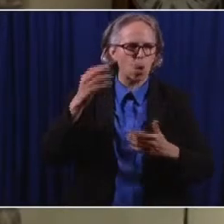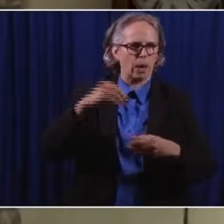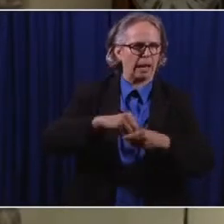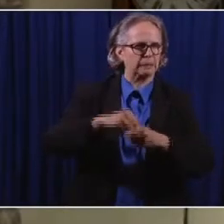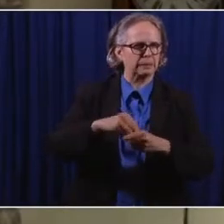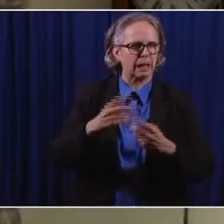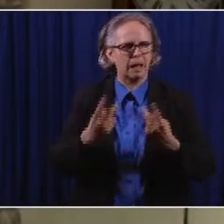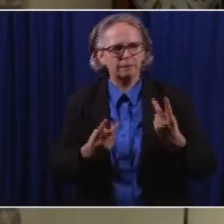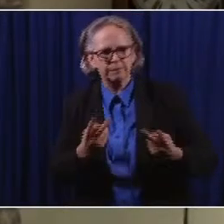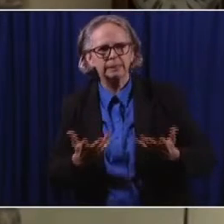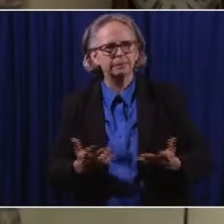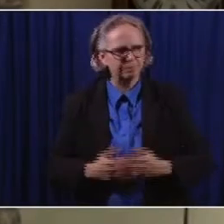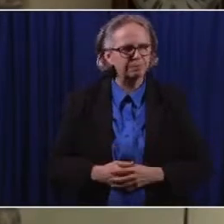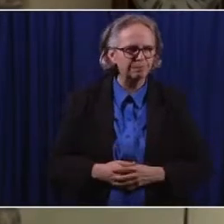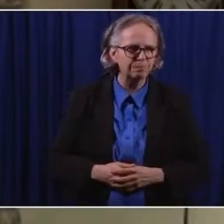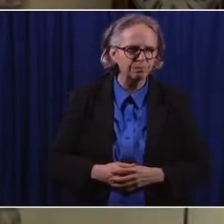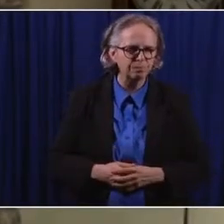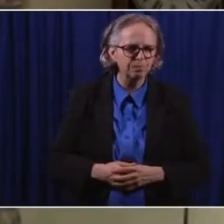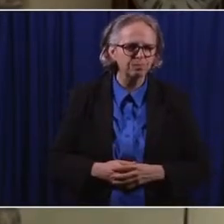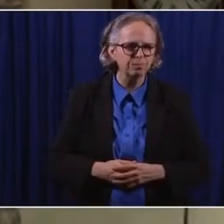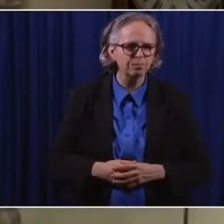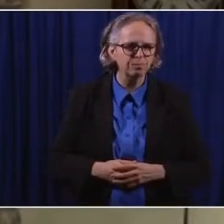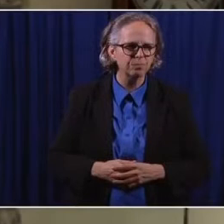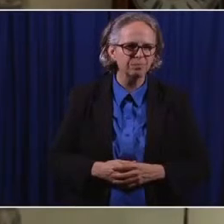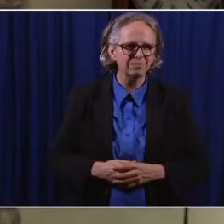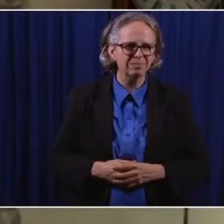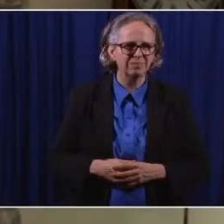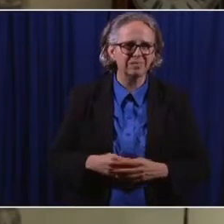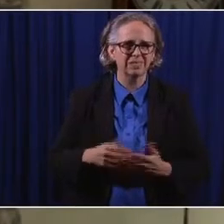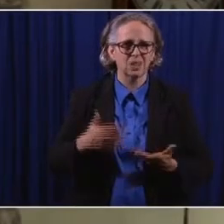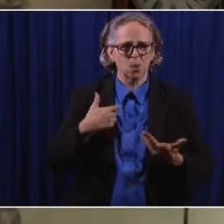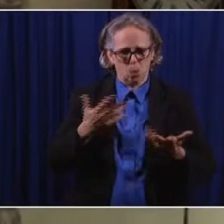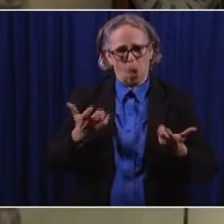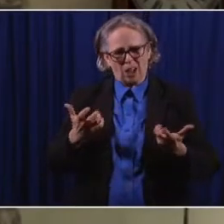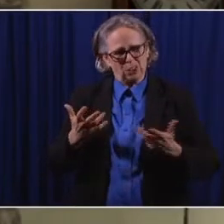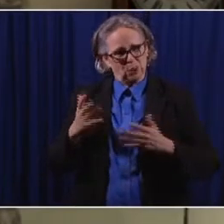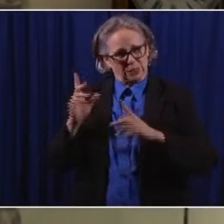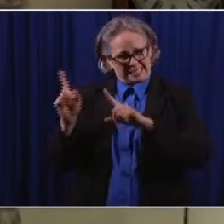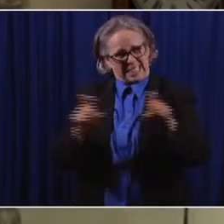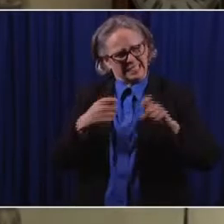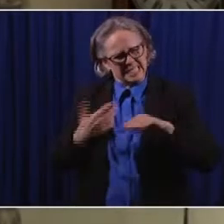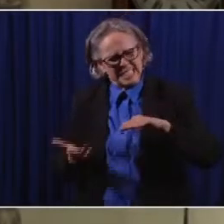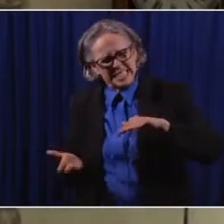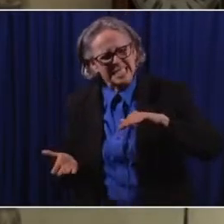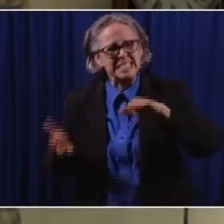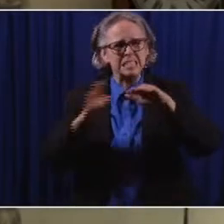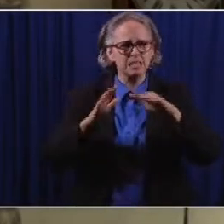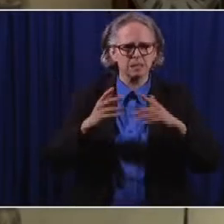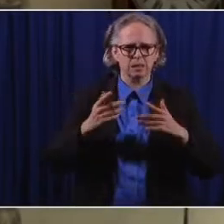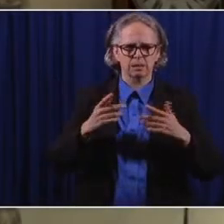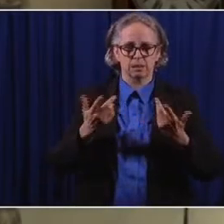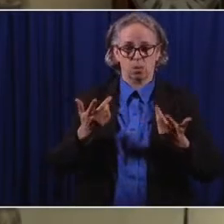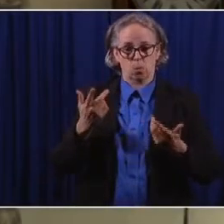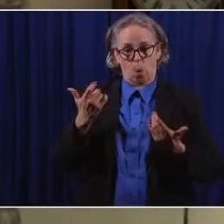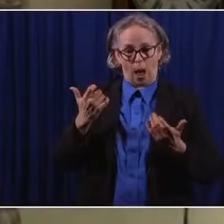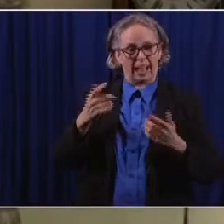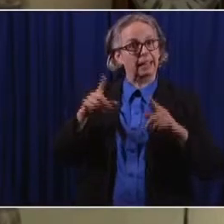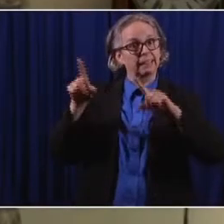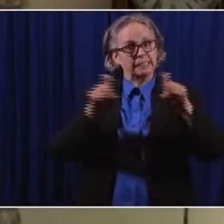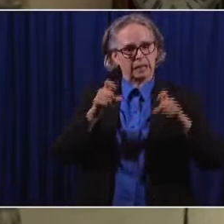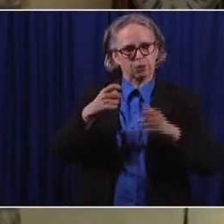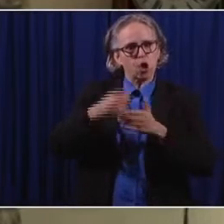seeing more and more testing coming out. We're seeing the cost go down. and the more testing that we can